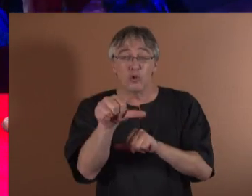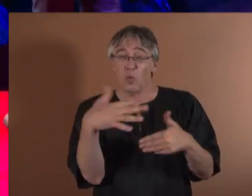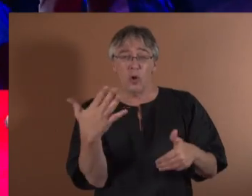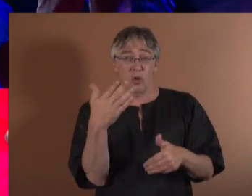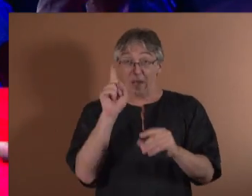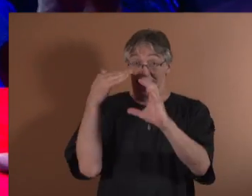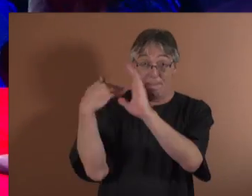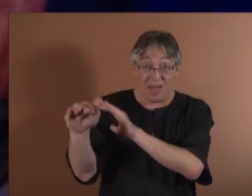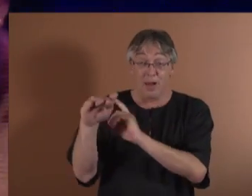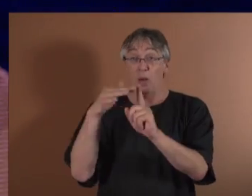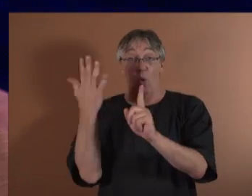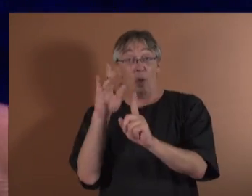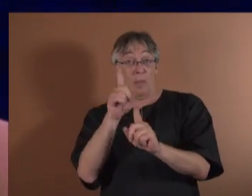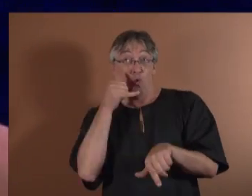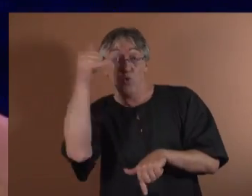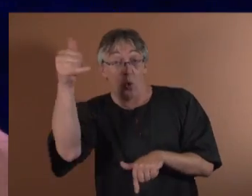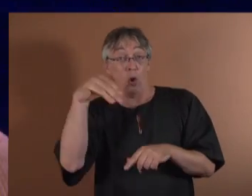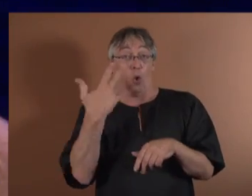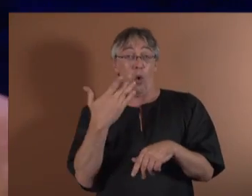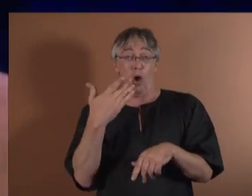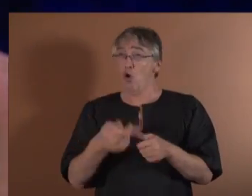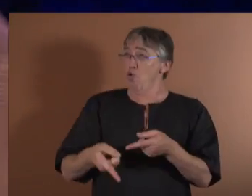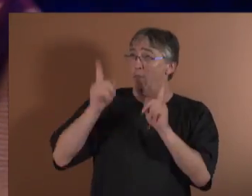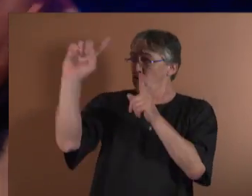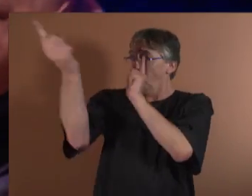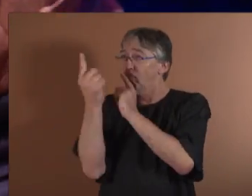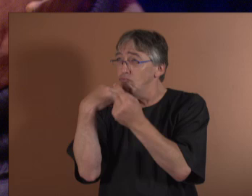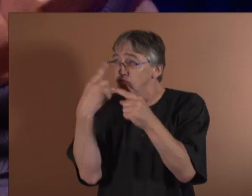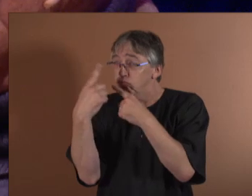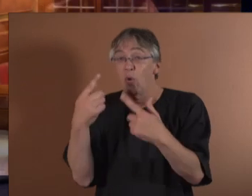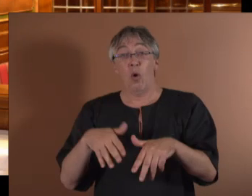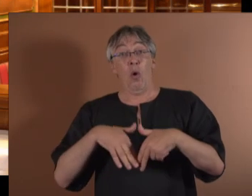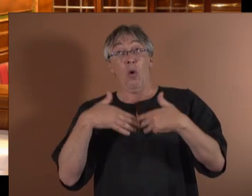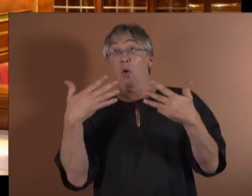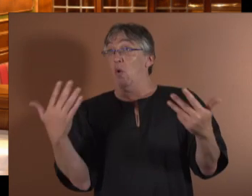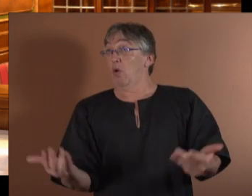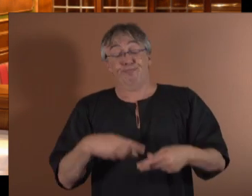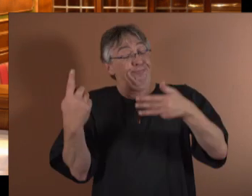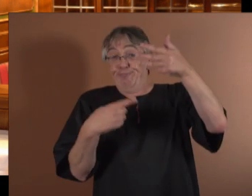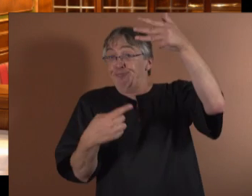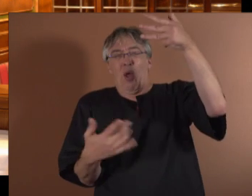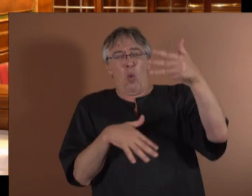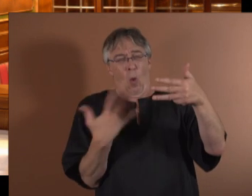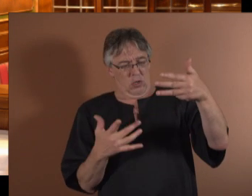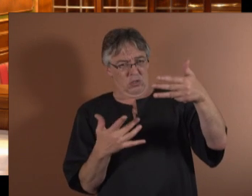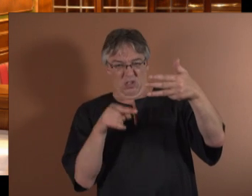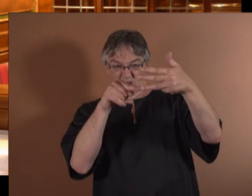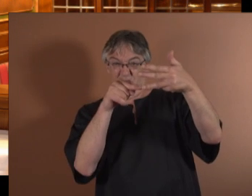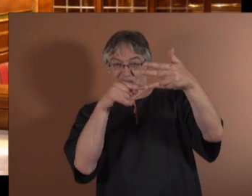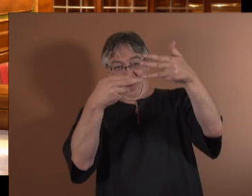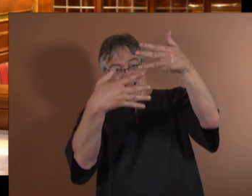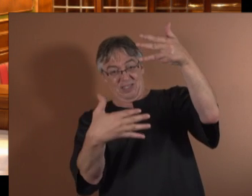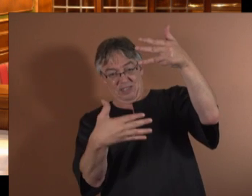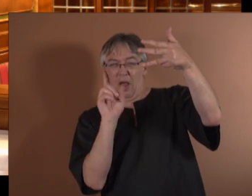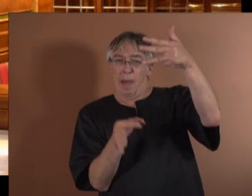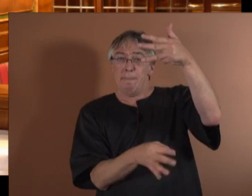make, a conversation to have with your boss, something to surf the web about, something to buy at the hardware store? What is it? And it needs to be very